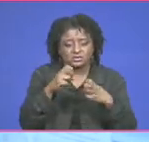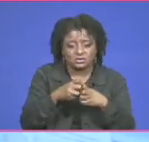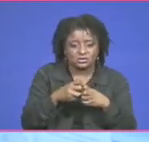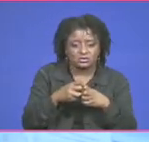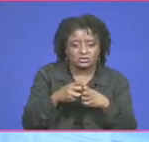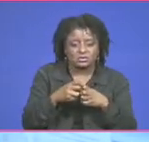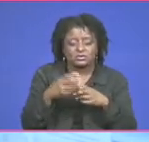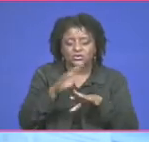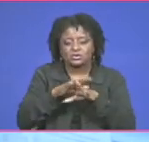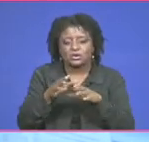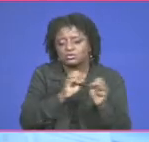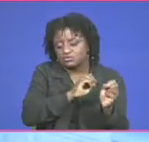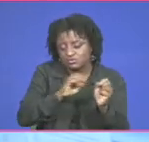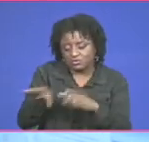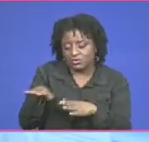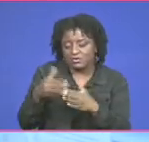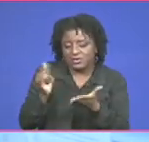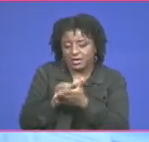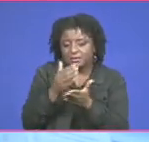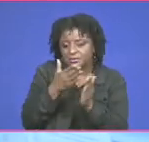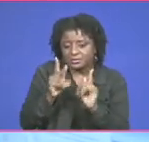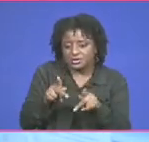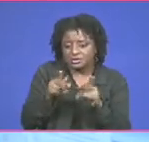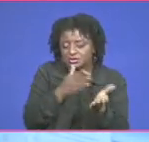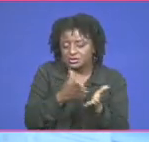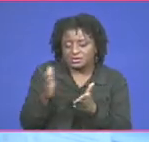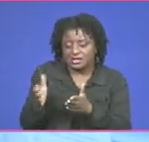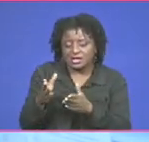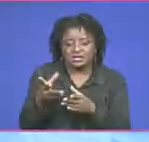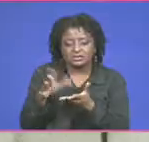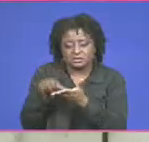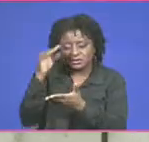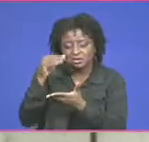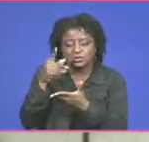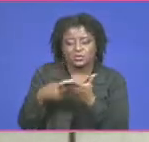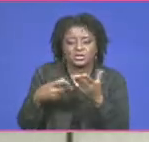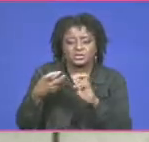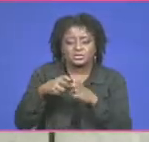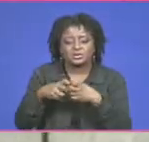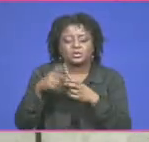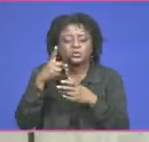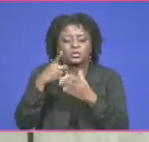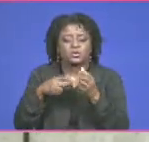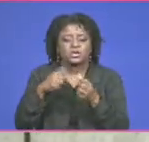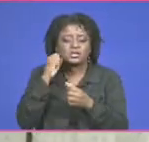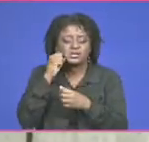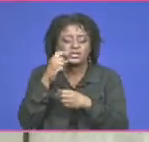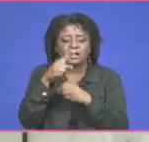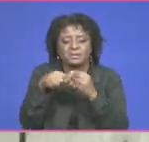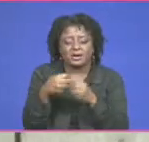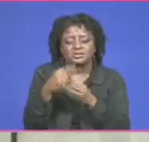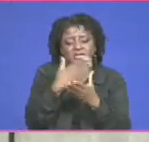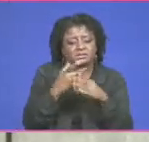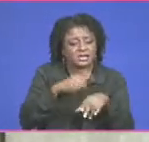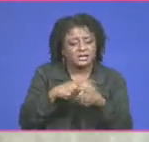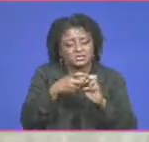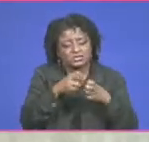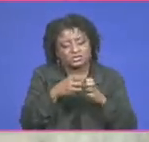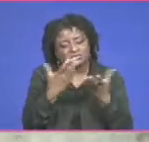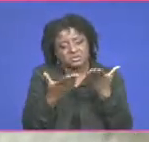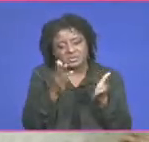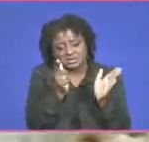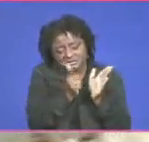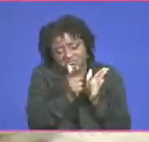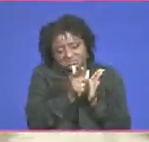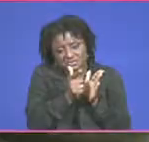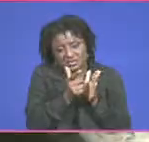throw that person to the side. Try to find out what the dispute was about. She says sometimes the issues can be something minor, and good